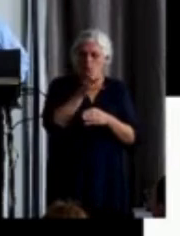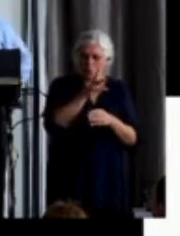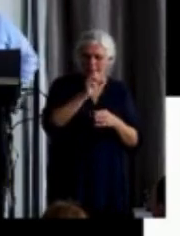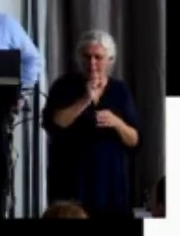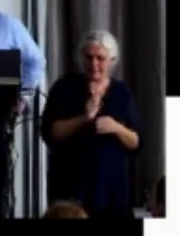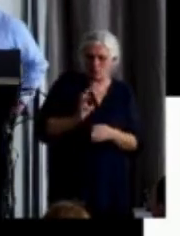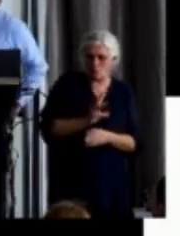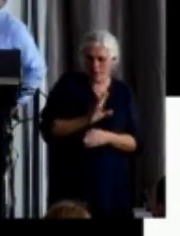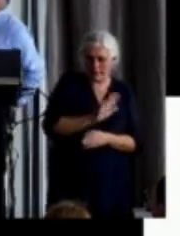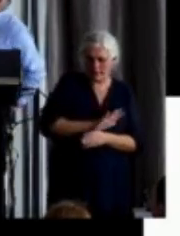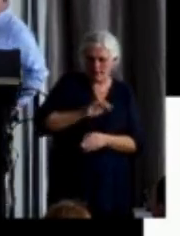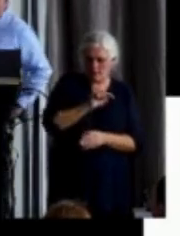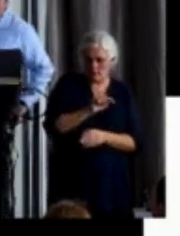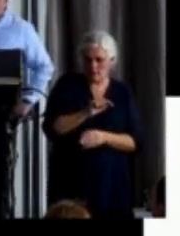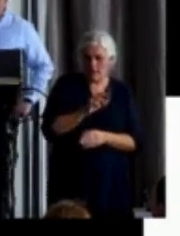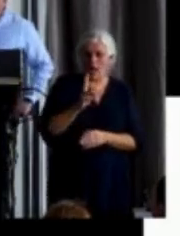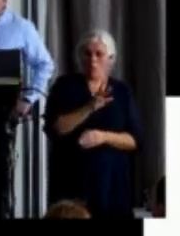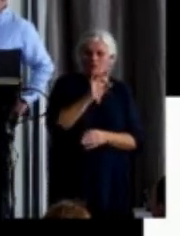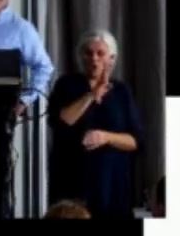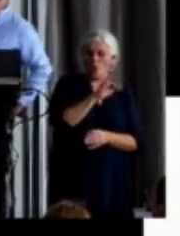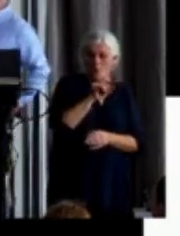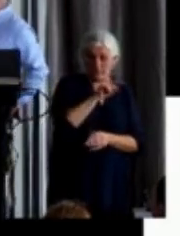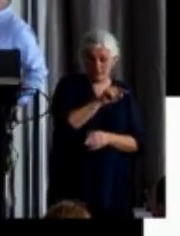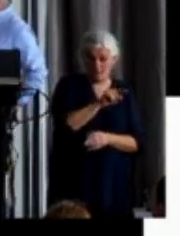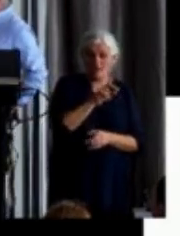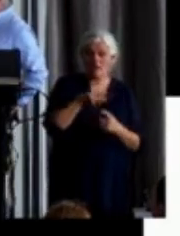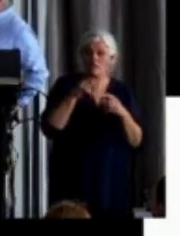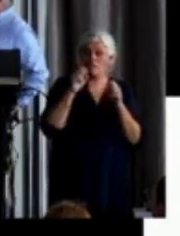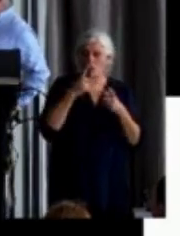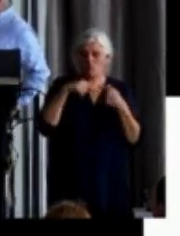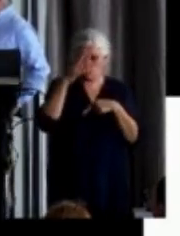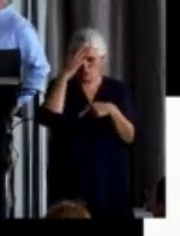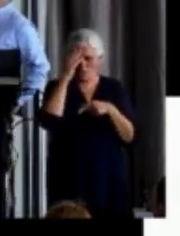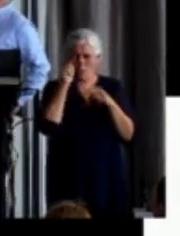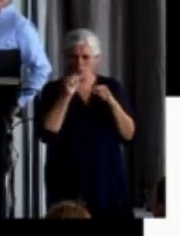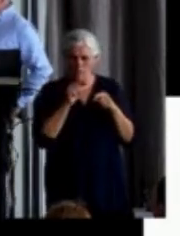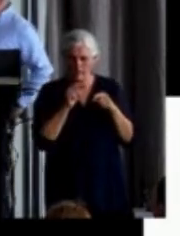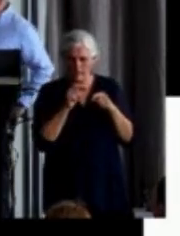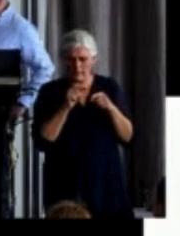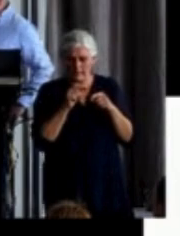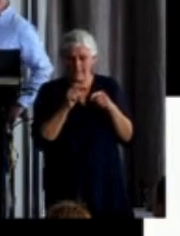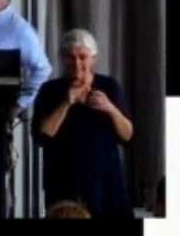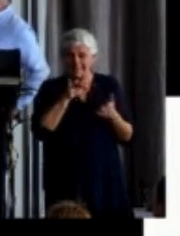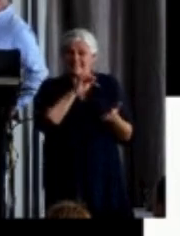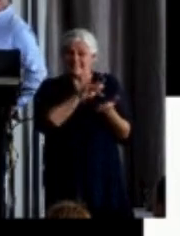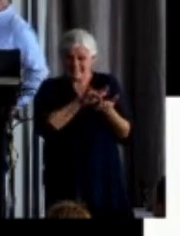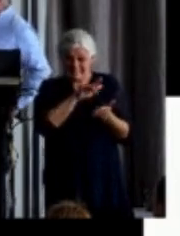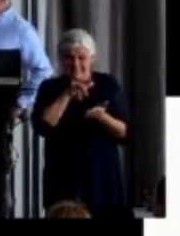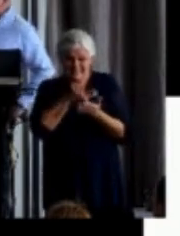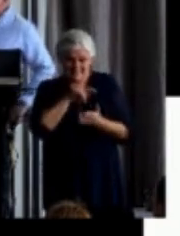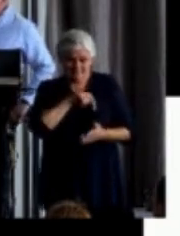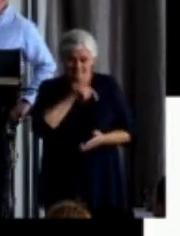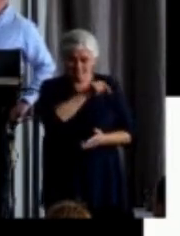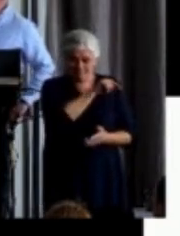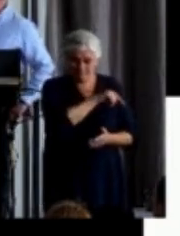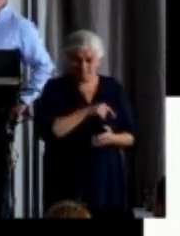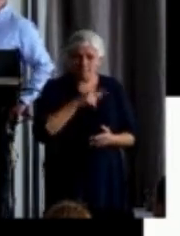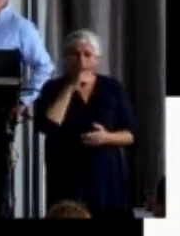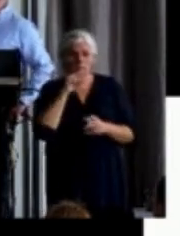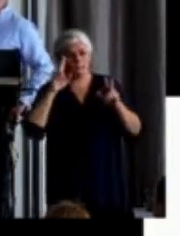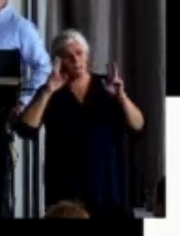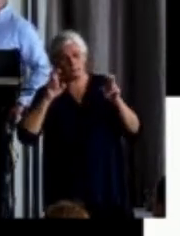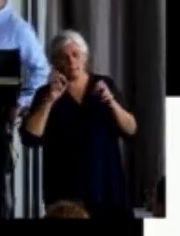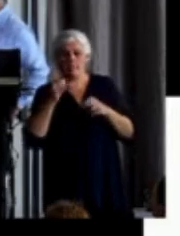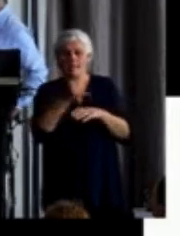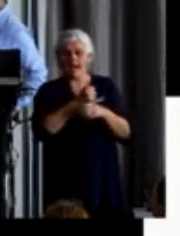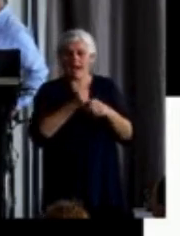and west of Galway. And of course, we know that within the cities themselves, there are what we'd call